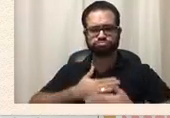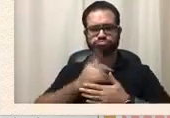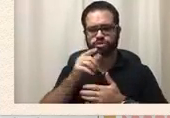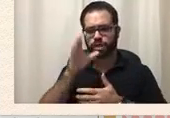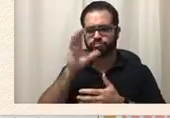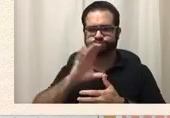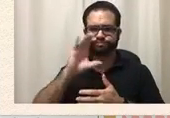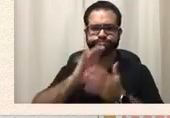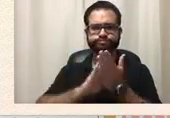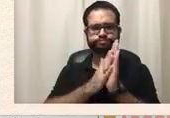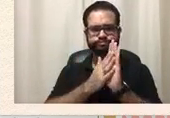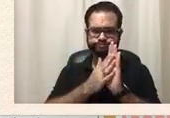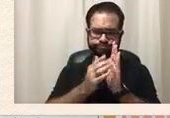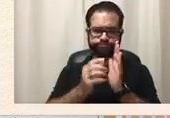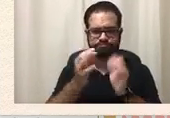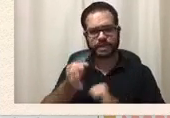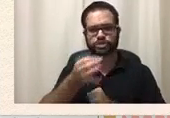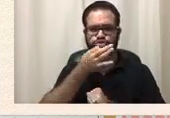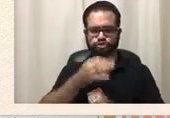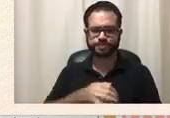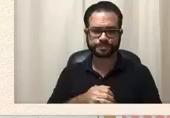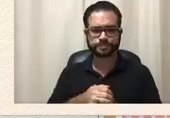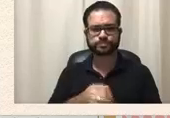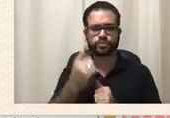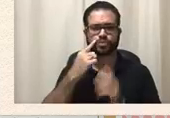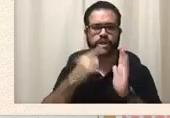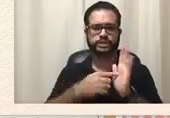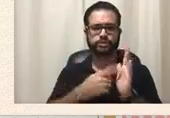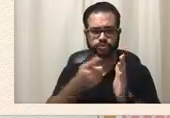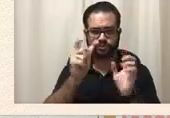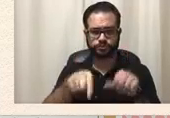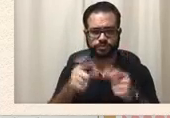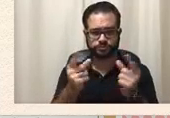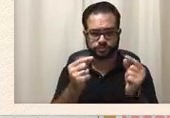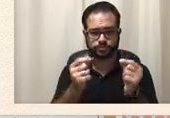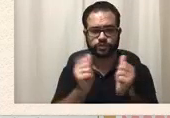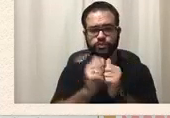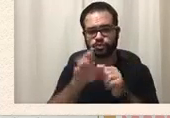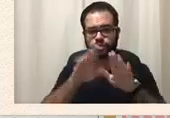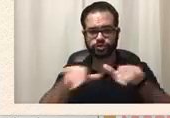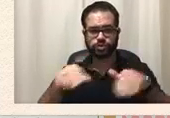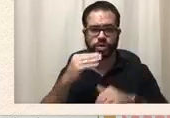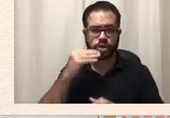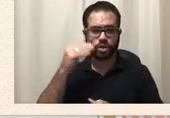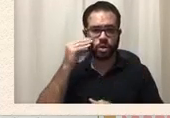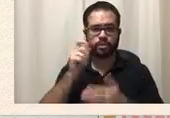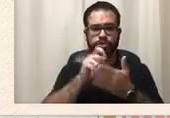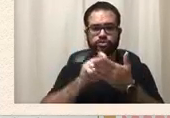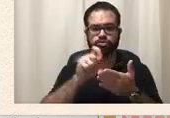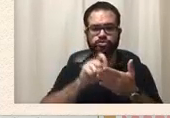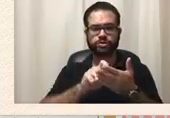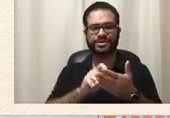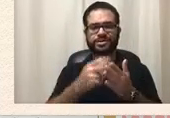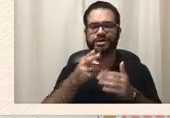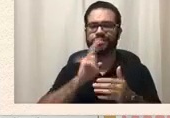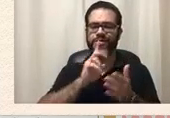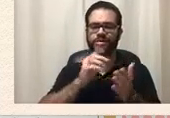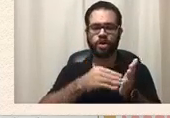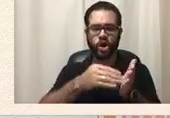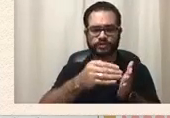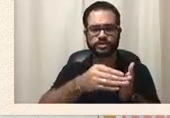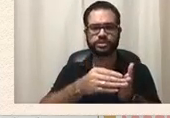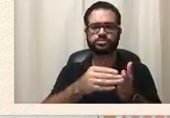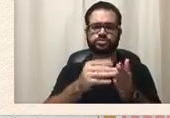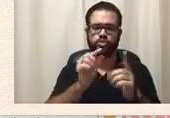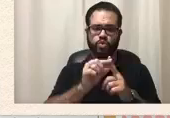An example of an activity that you can do with your child at home is to write the high frequency words, which are the most common words found in books,